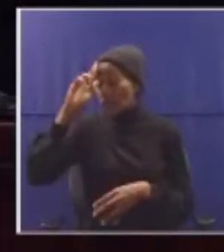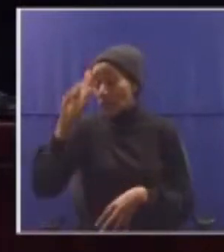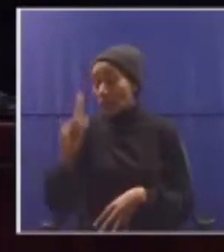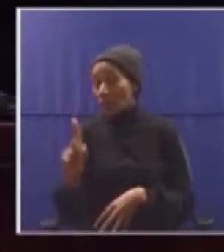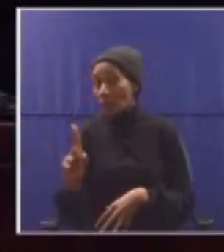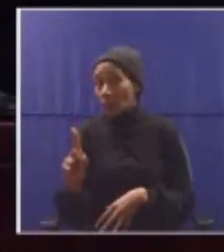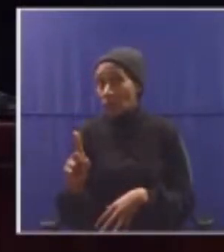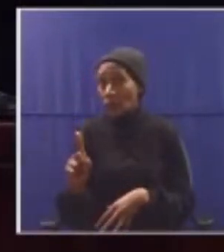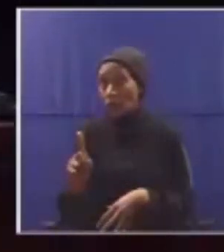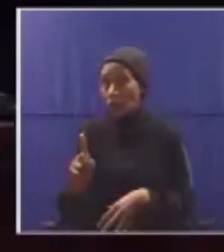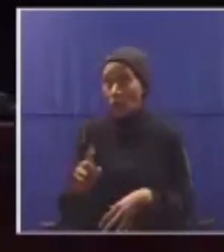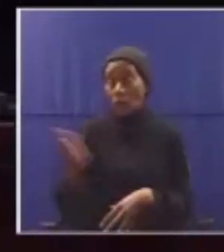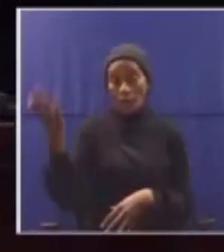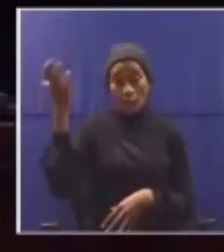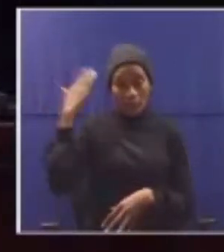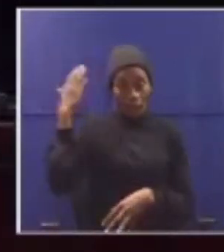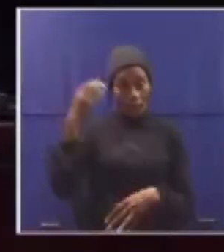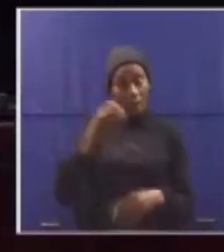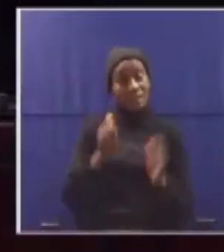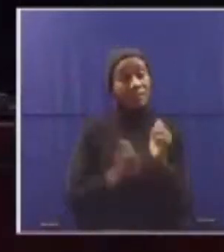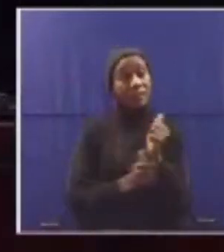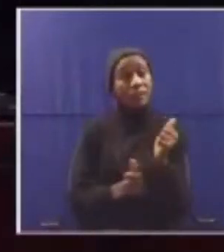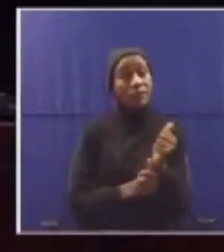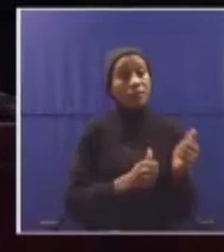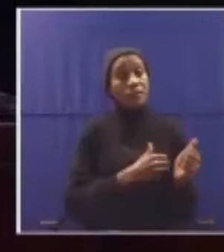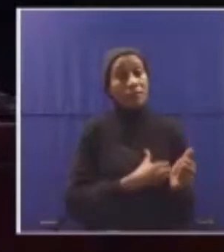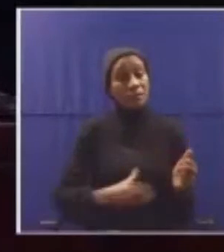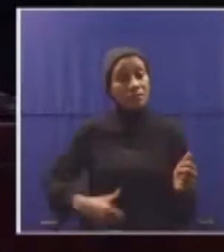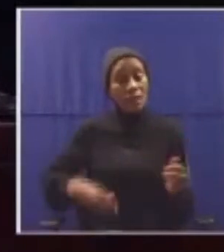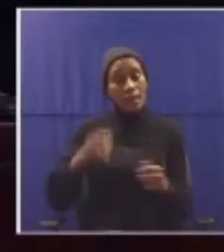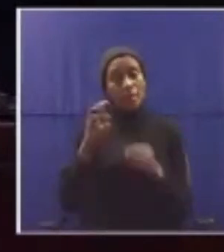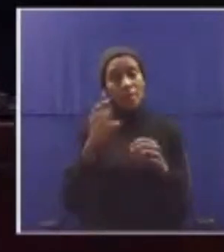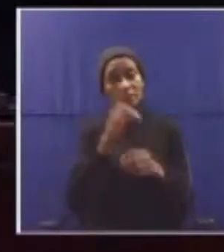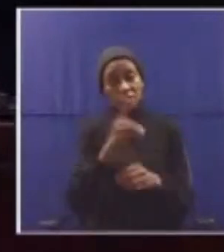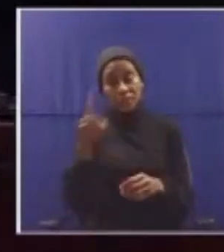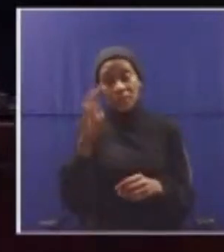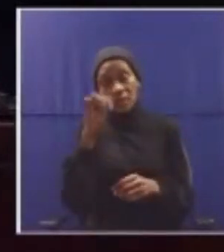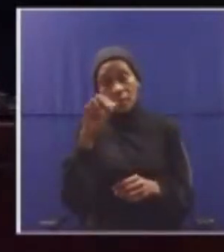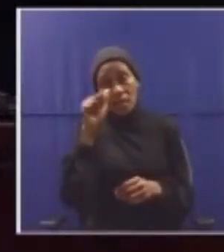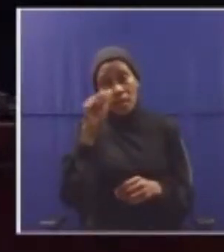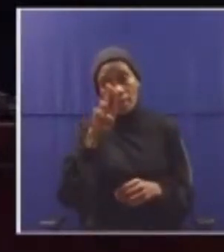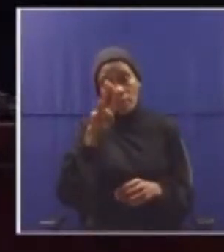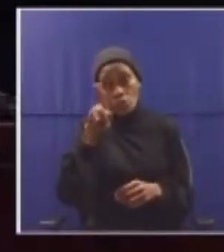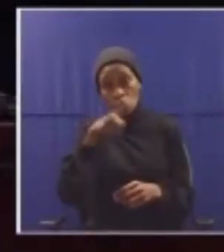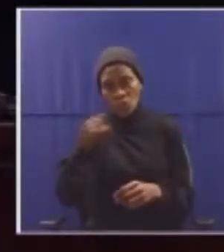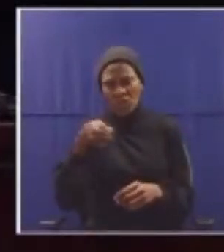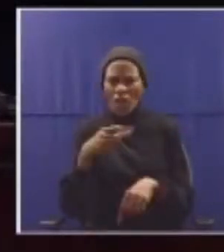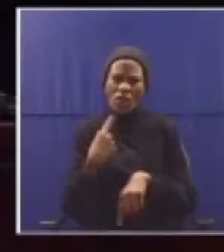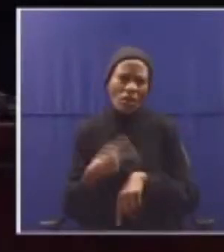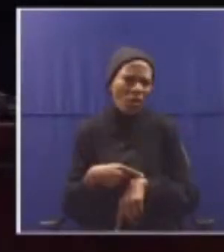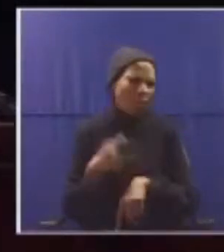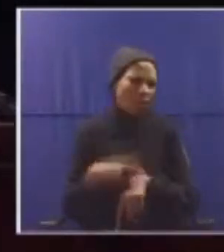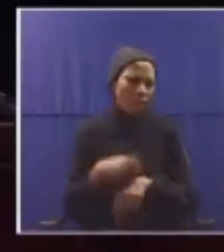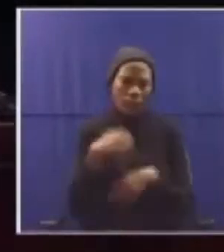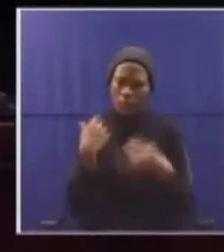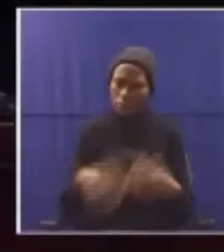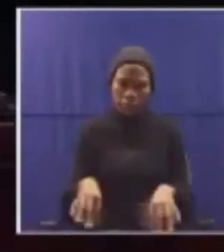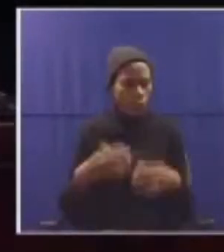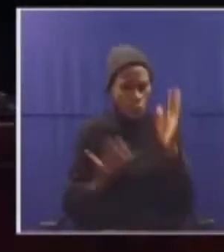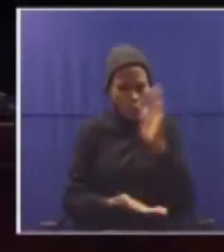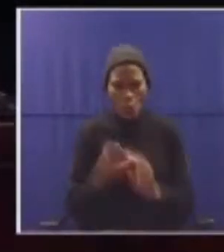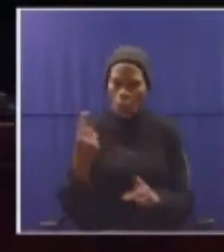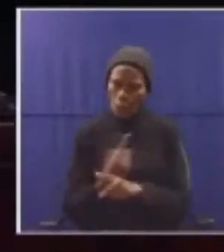that former Deputy President David Mabuza spent a lot of time going to